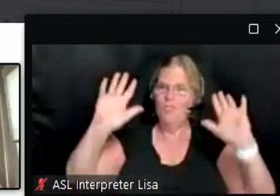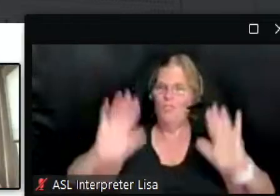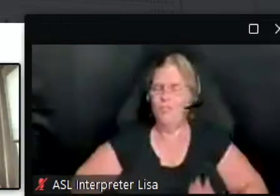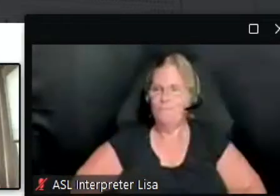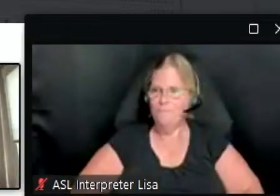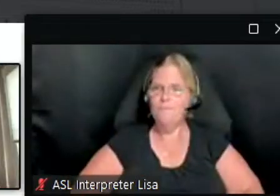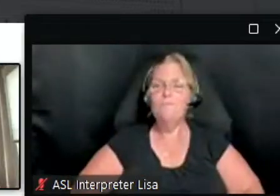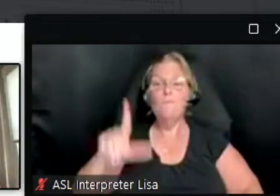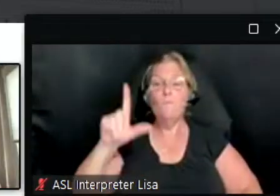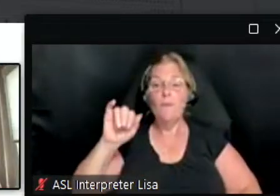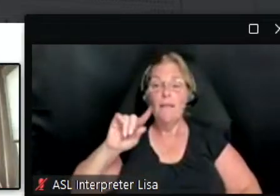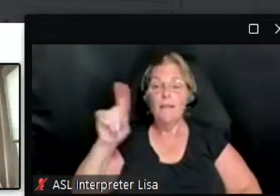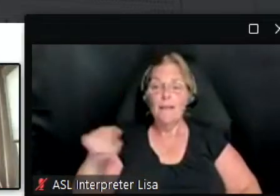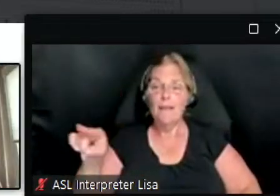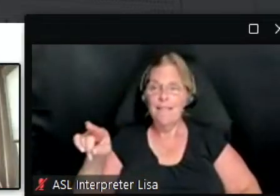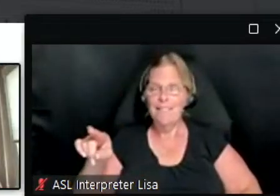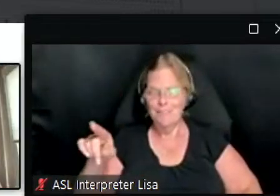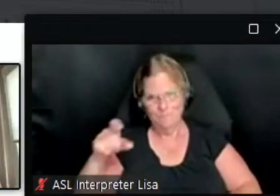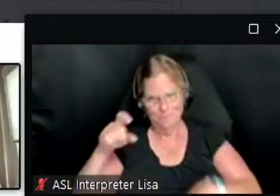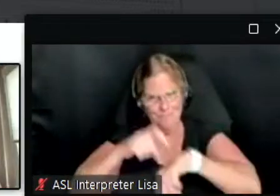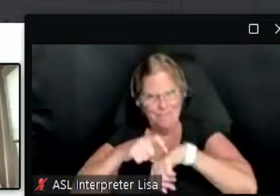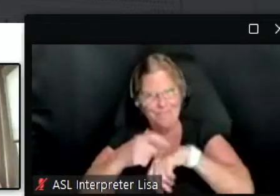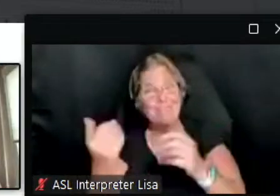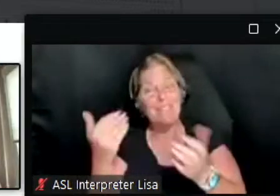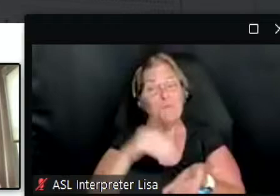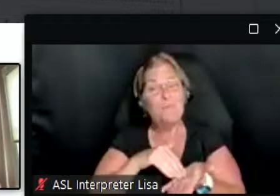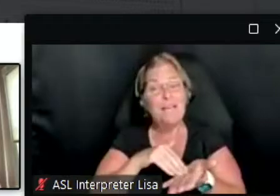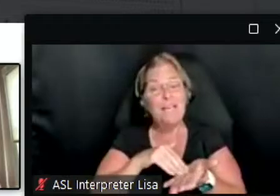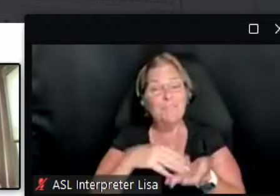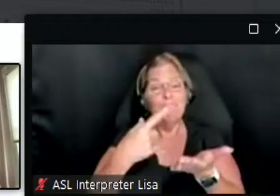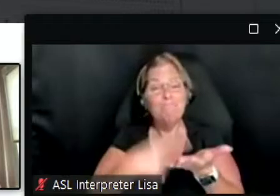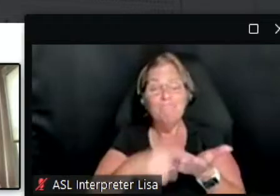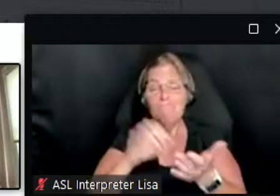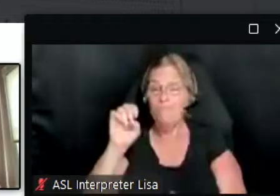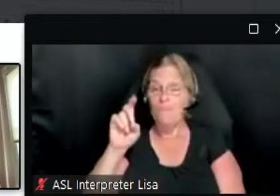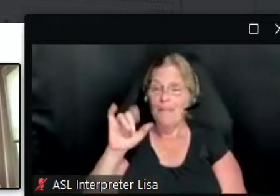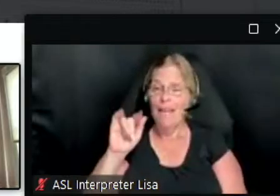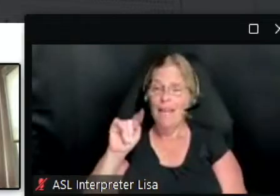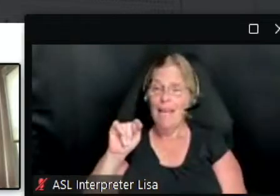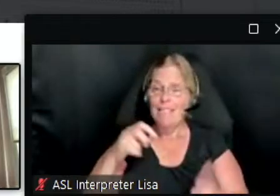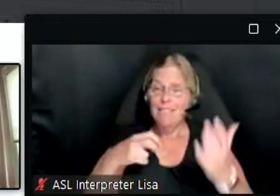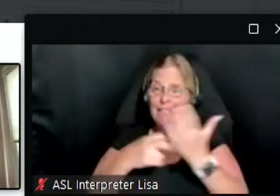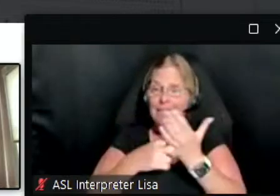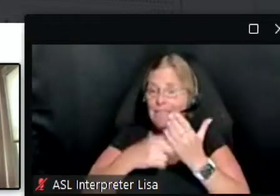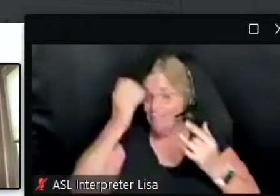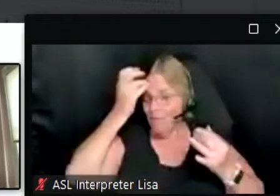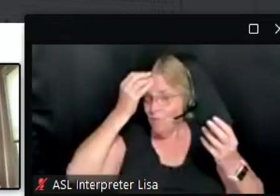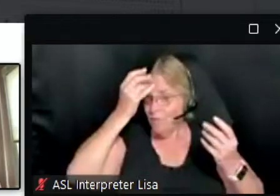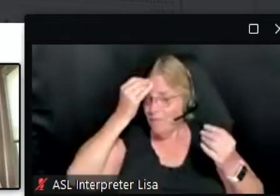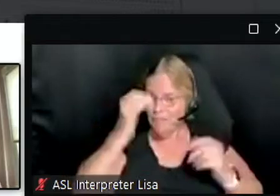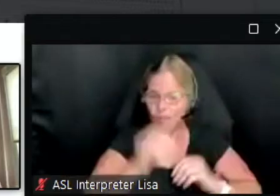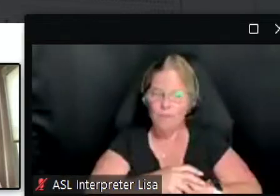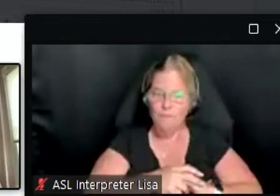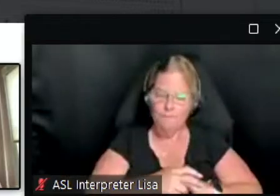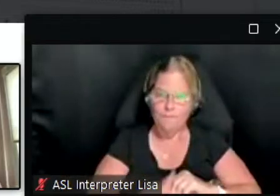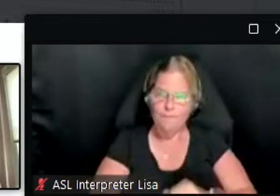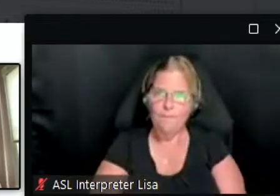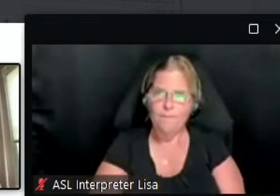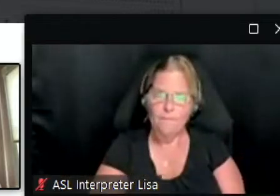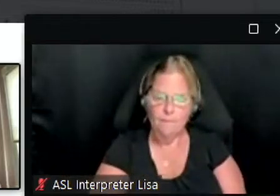Okay, so it's that time again to talk about exit ticket reflections. So I just want to reiterate